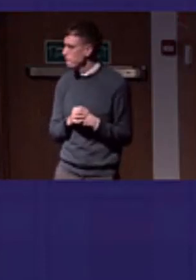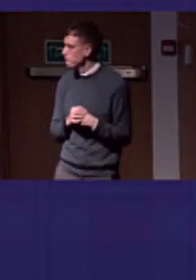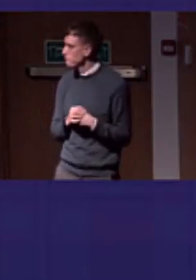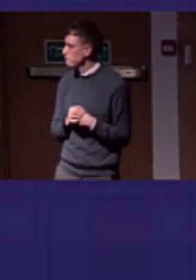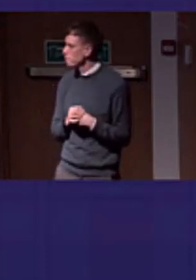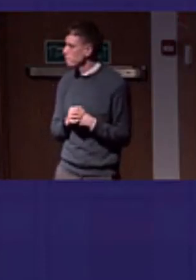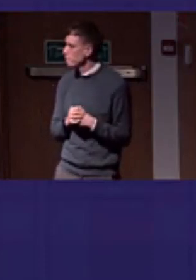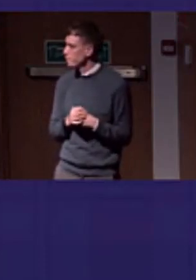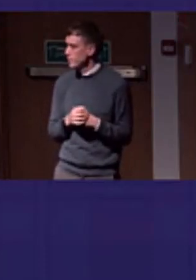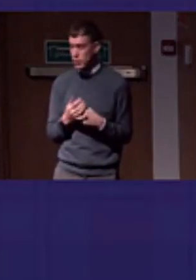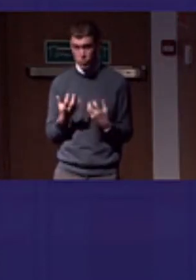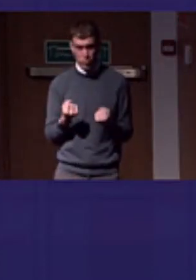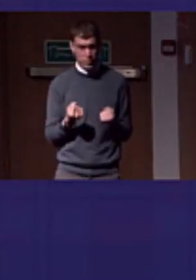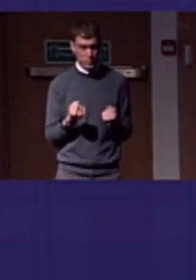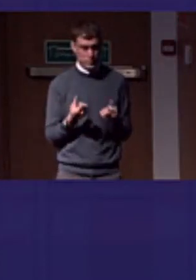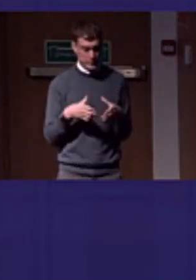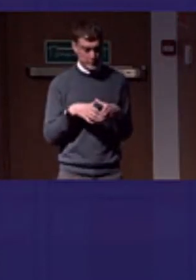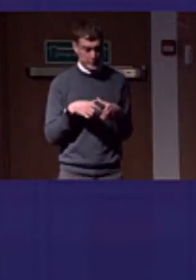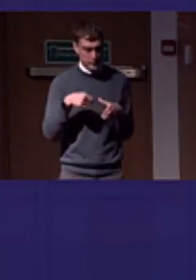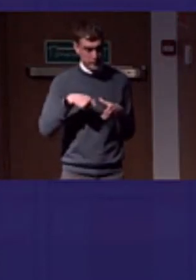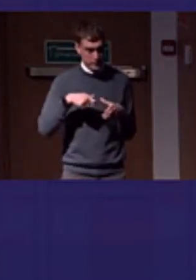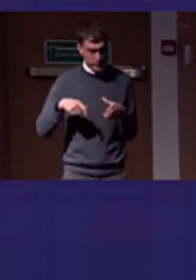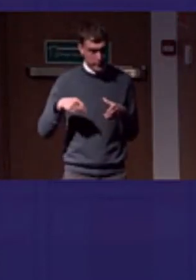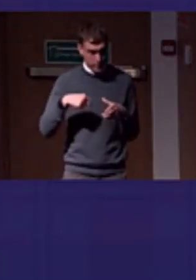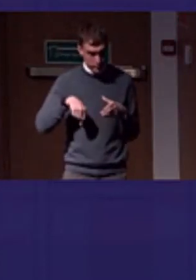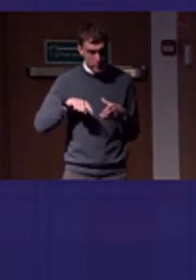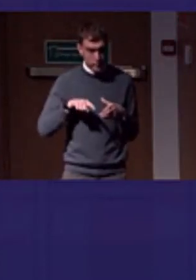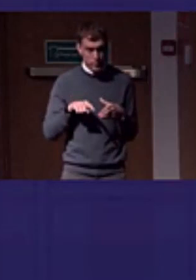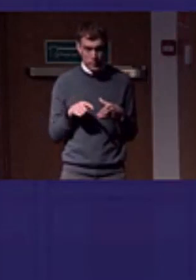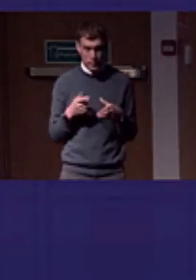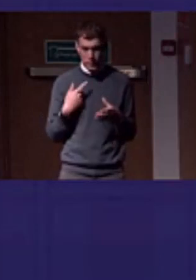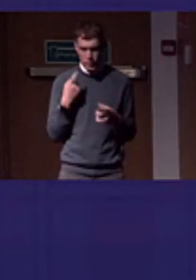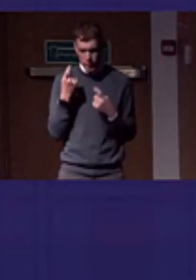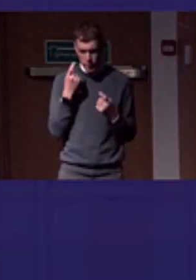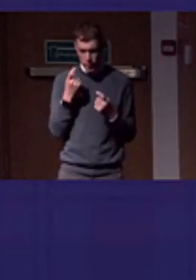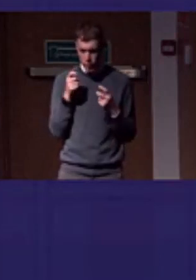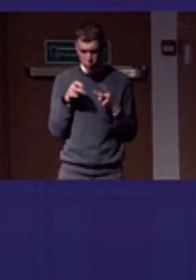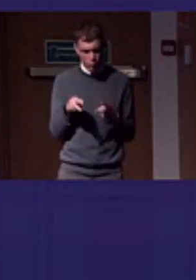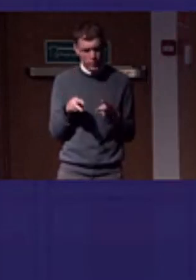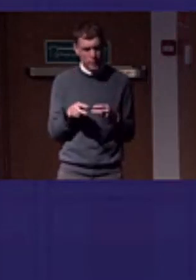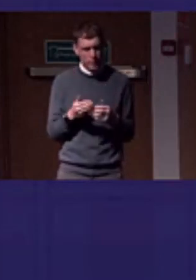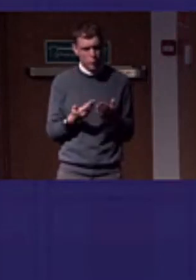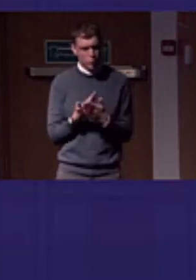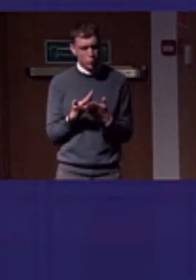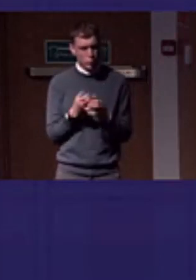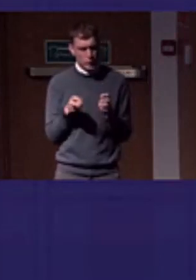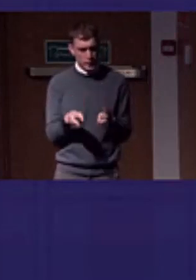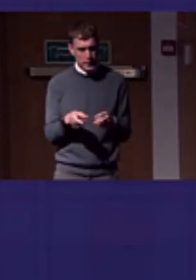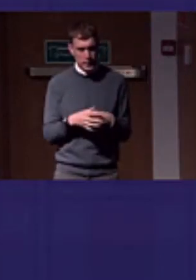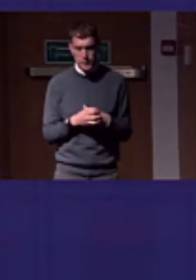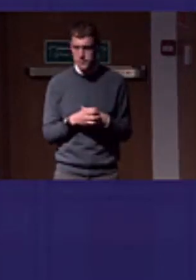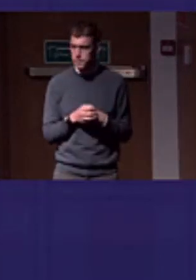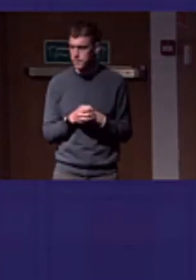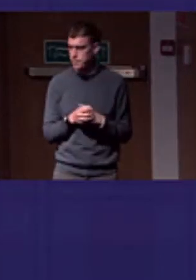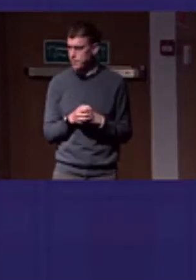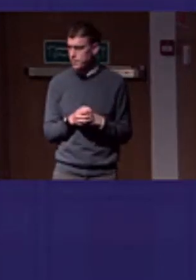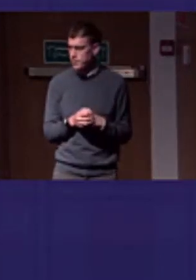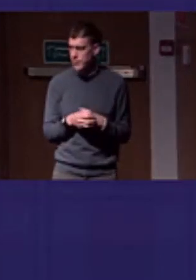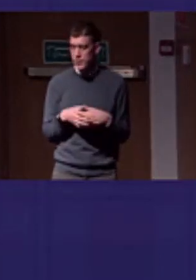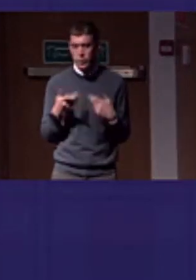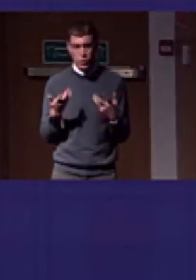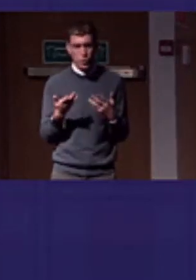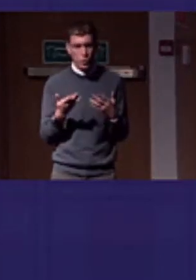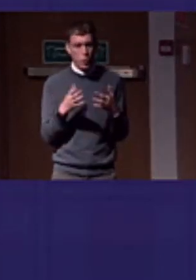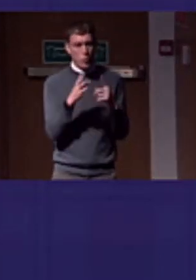I have people on my team who are like, this is a new concept. I've never thought about it, and that's okay. You go into manager,